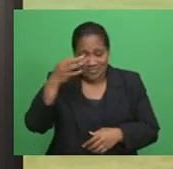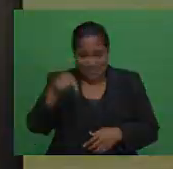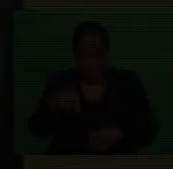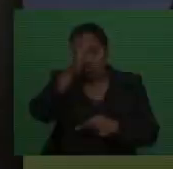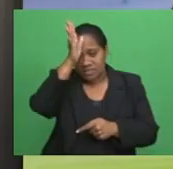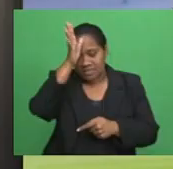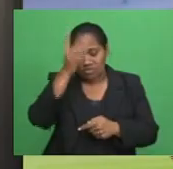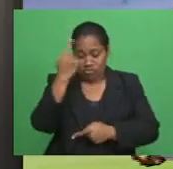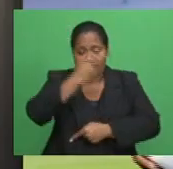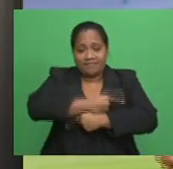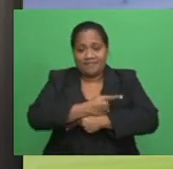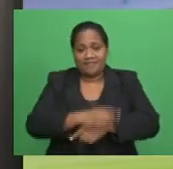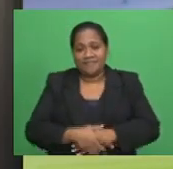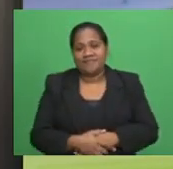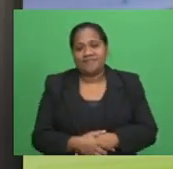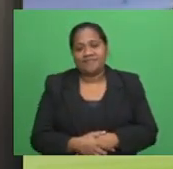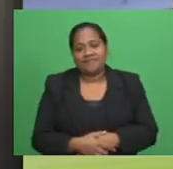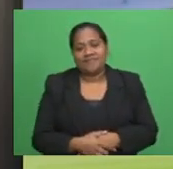debut tonight.